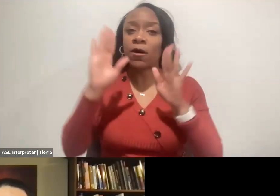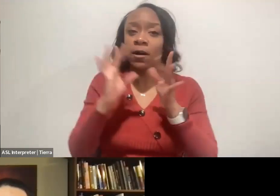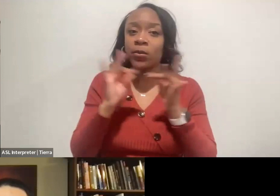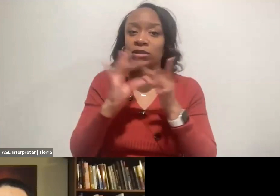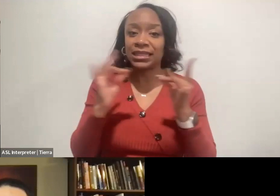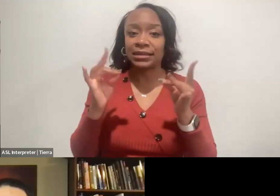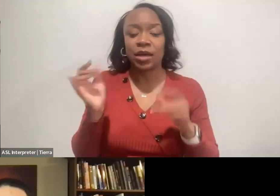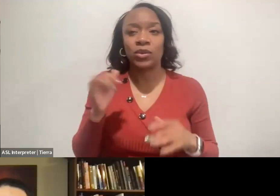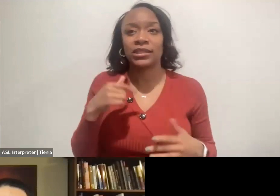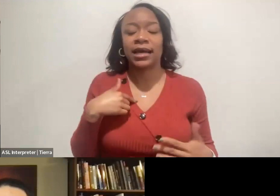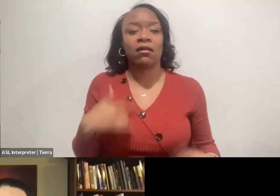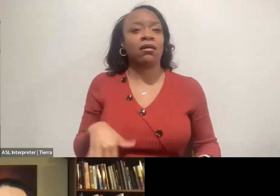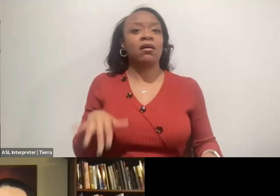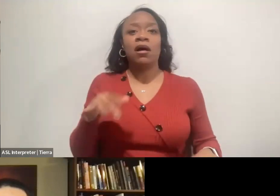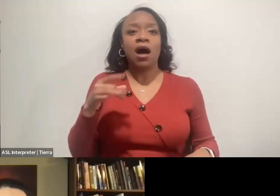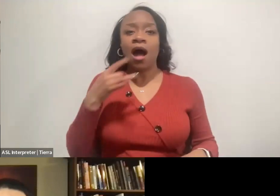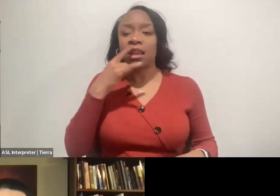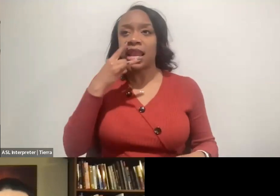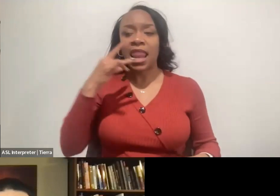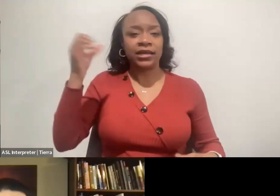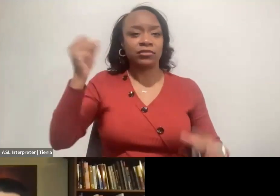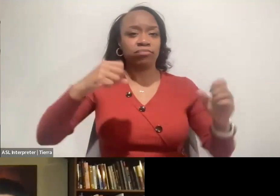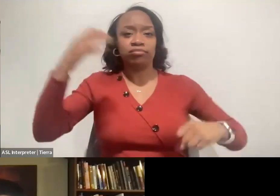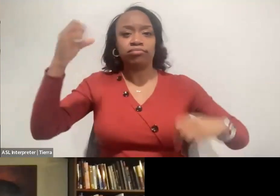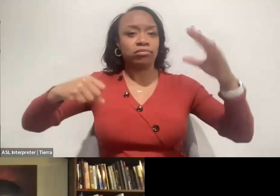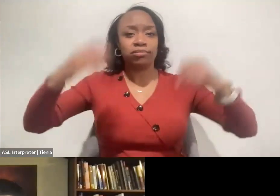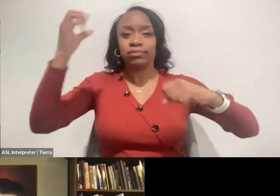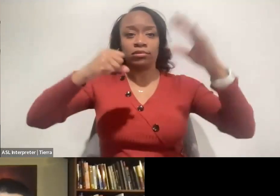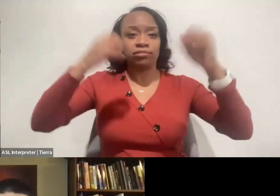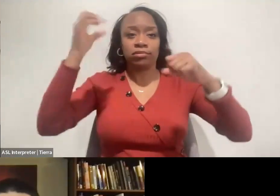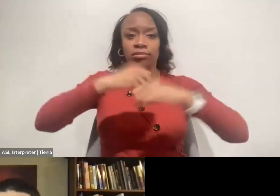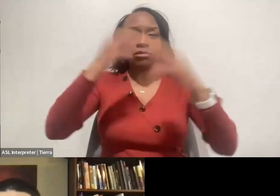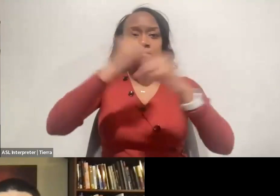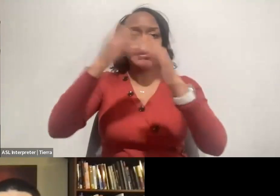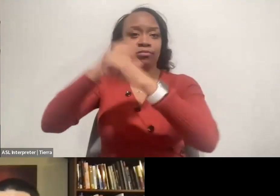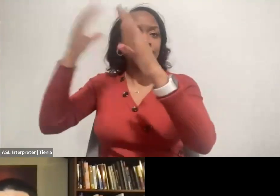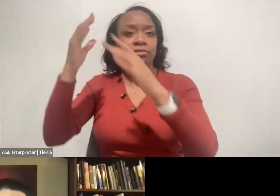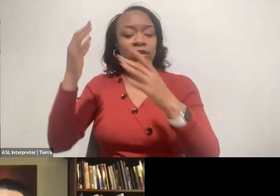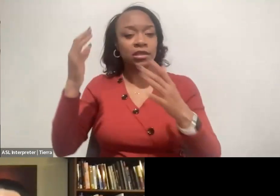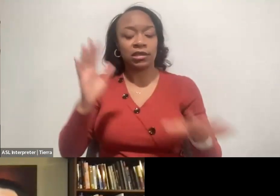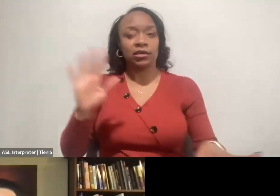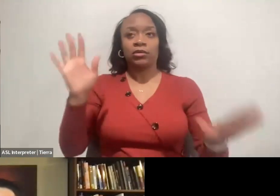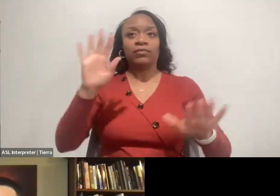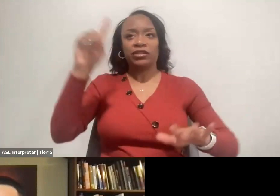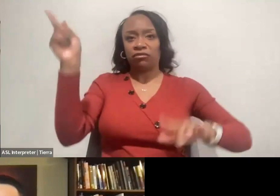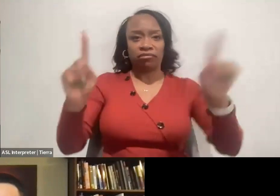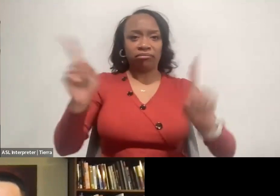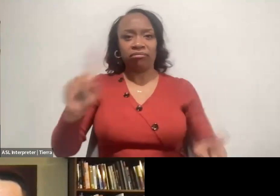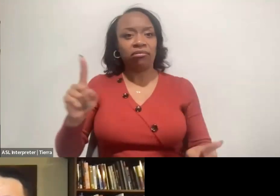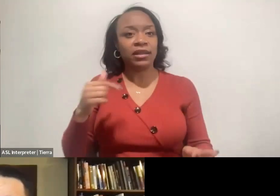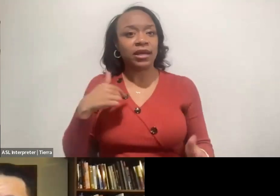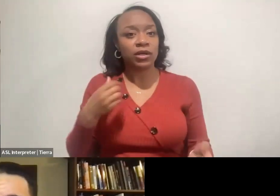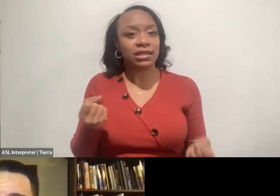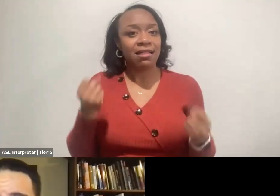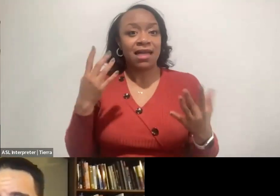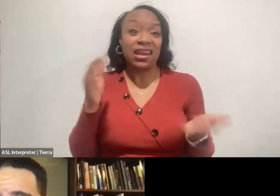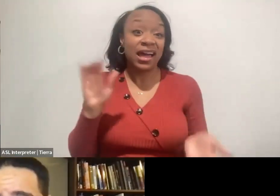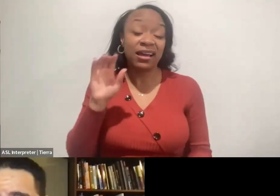a tremendous light show. Or we had reporters like, anchors like Katie